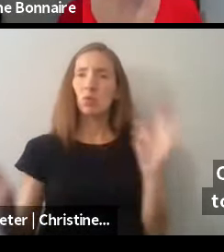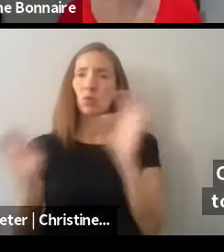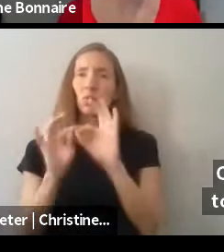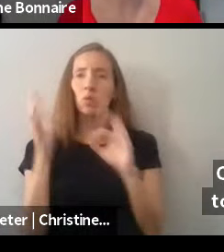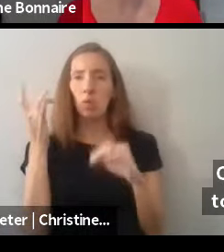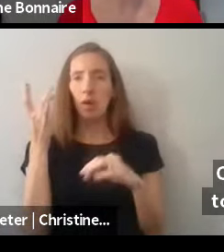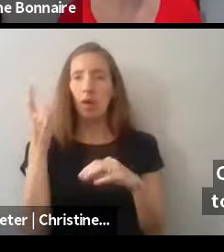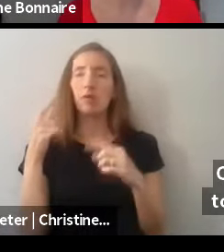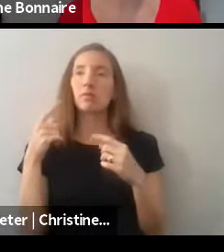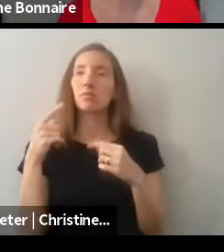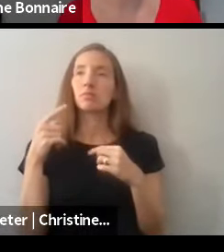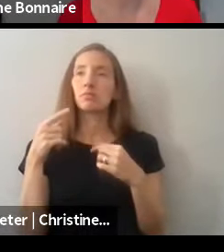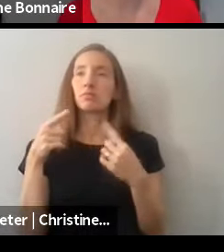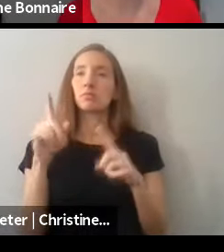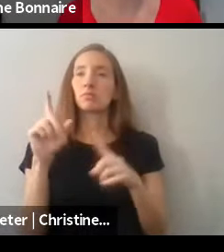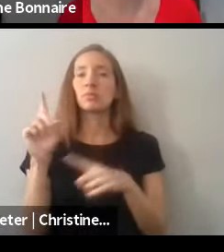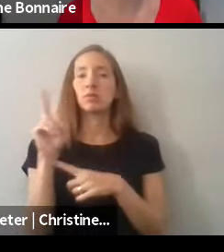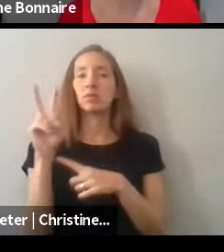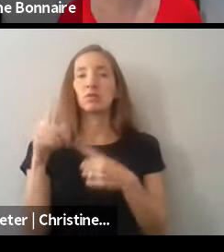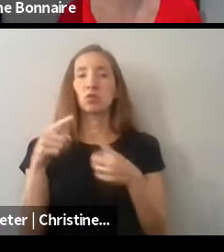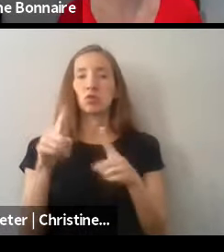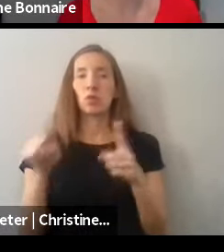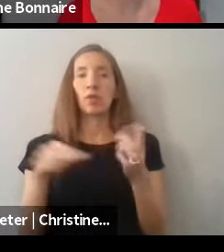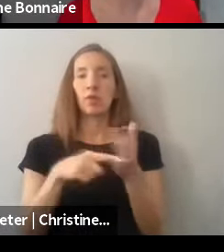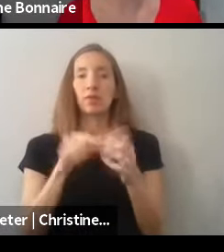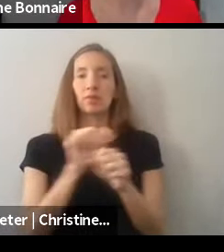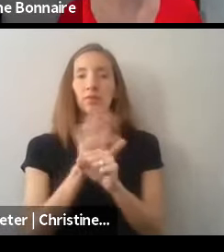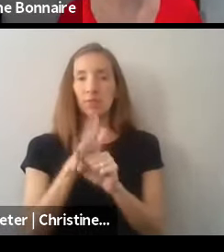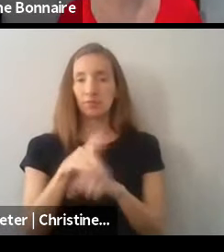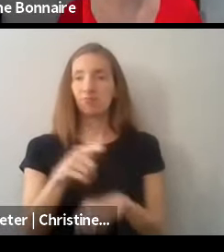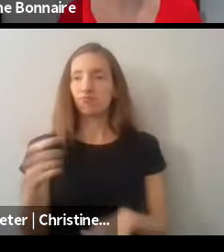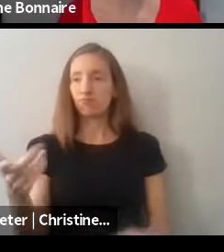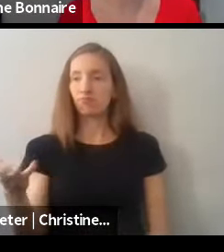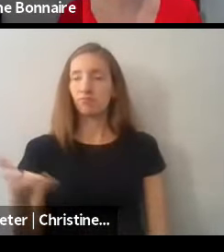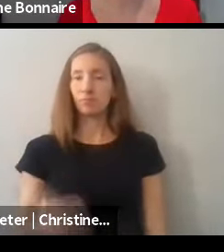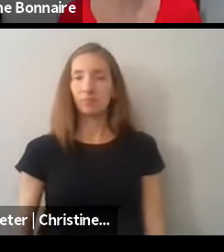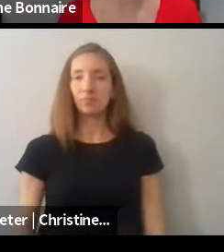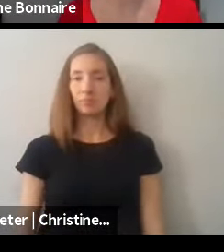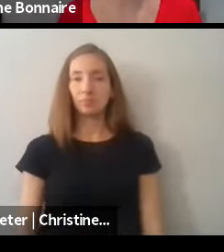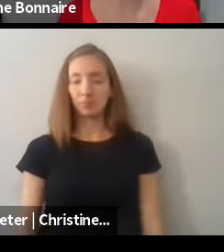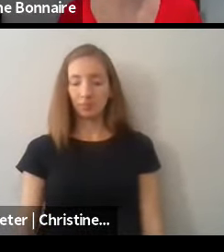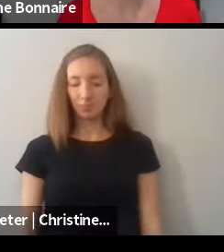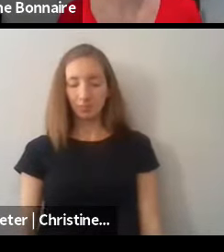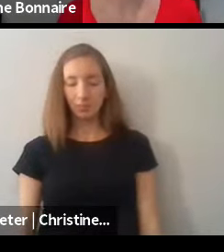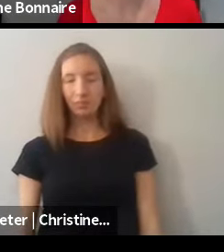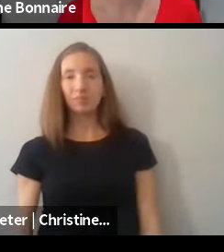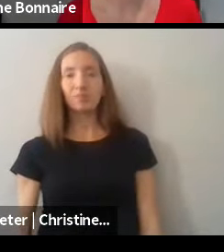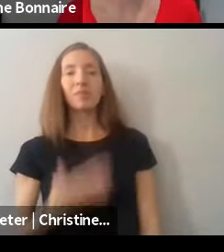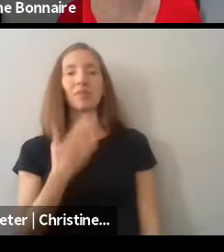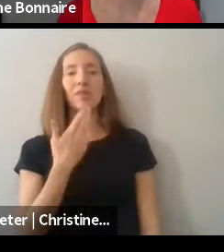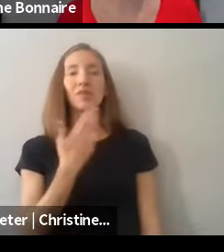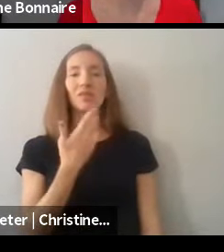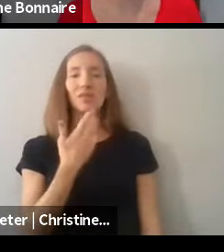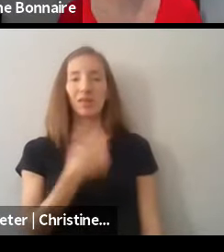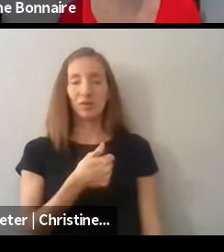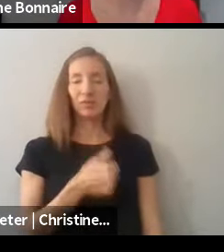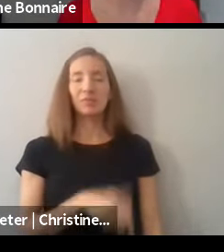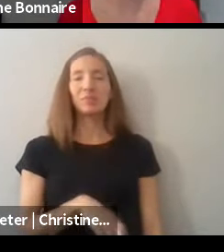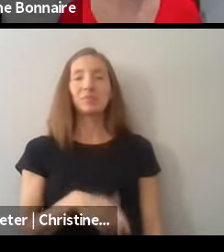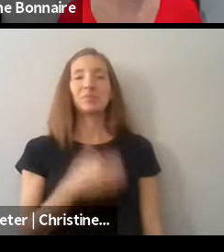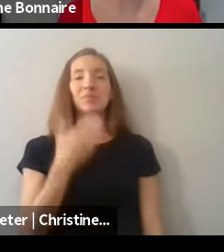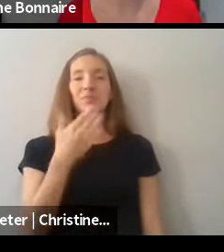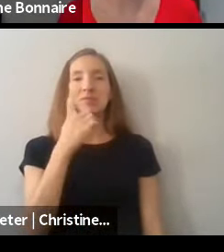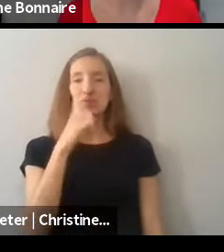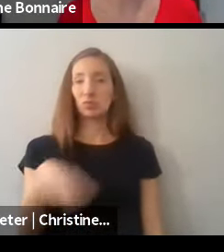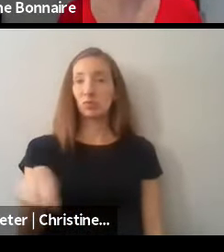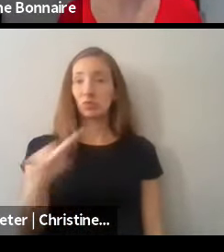in the context of this pandemic? Over to you. Thank you, Madam Moderator, and thank you for you and women for